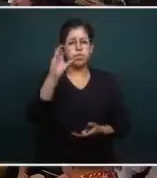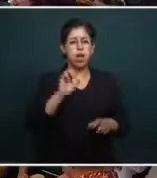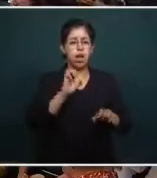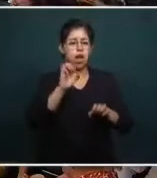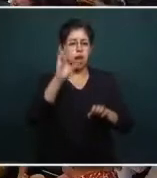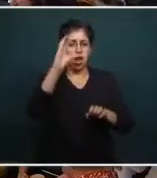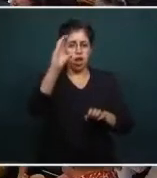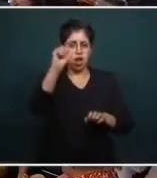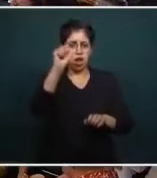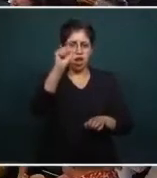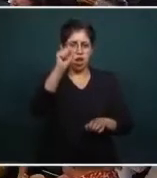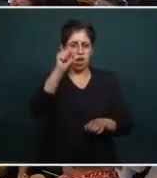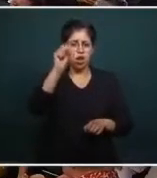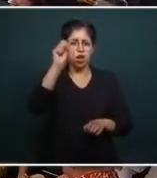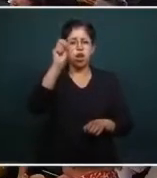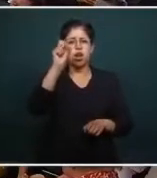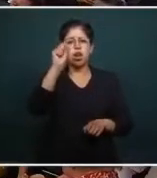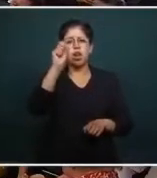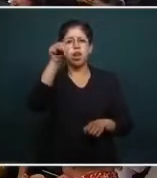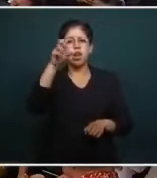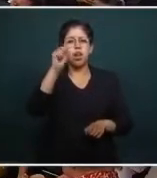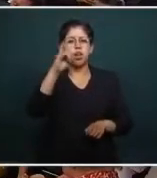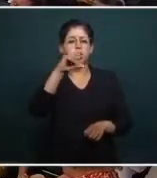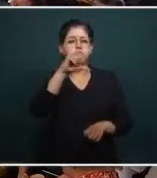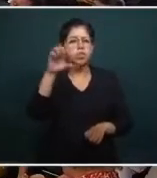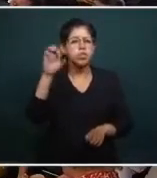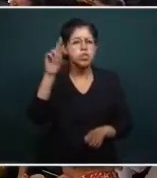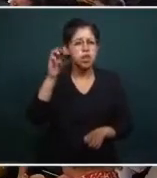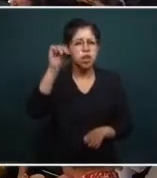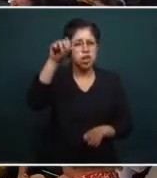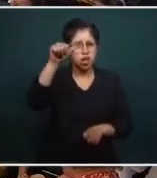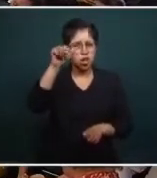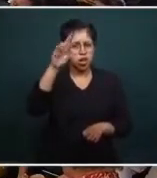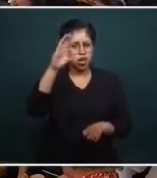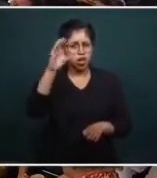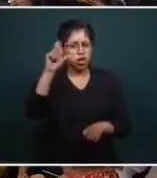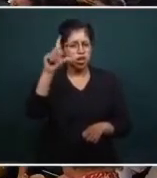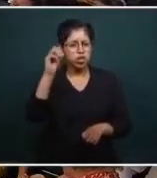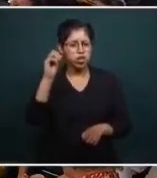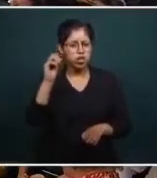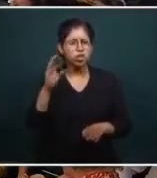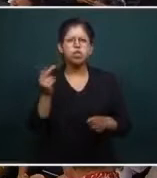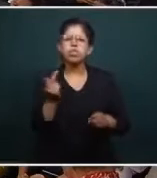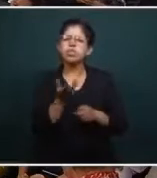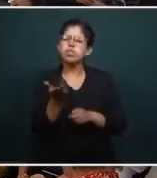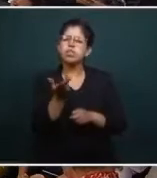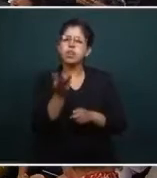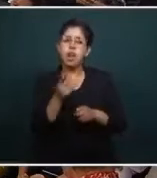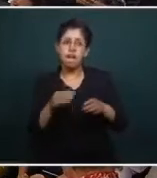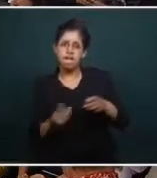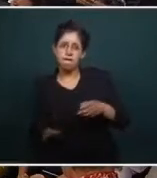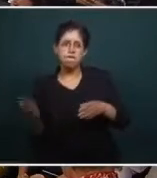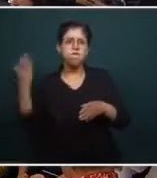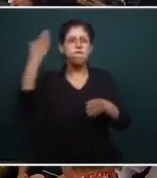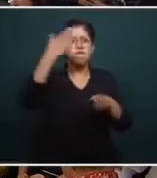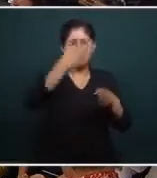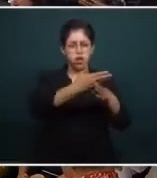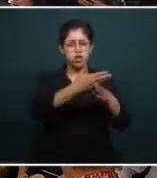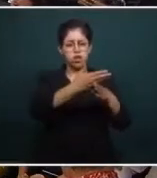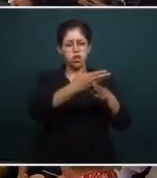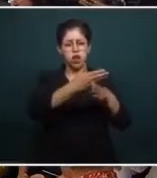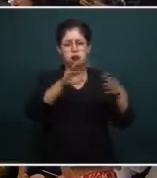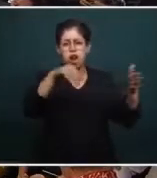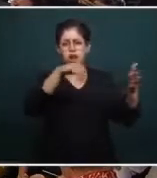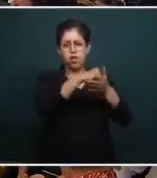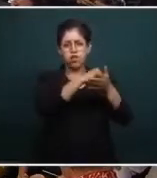also Marcelo Ebrard, atendiendo is he going to ya be allá attending el to asunto the con los familiares matter de with las the víctimas y families demás? of Pero the yo quisiera victims? saber si hay And we alguna